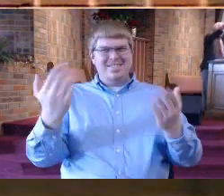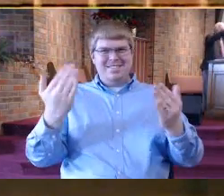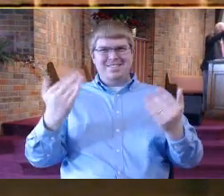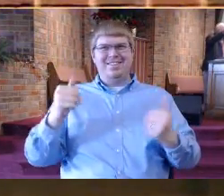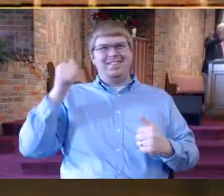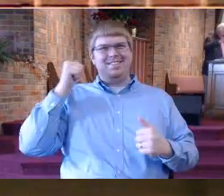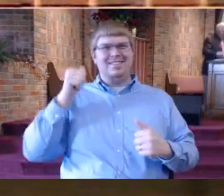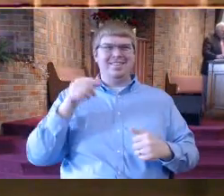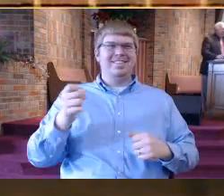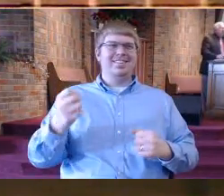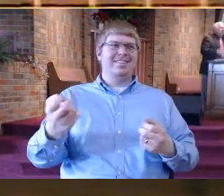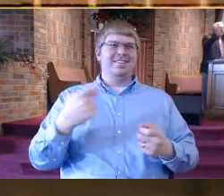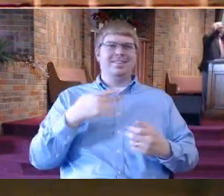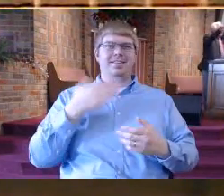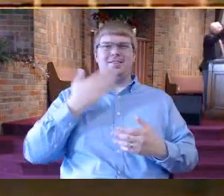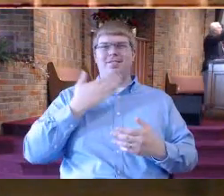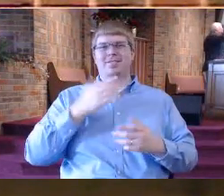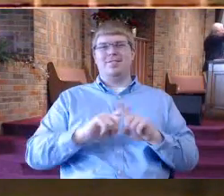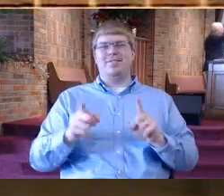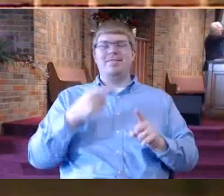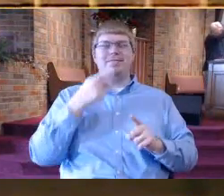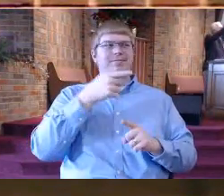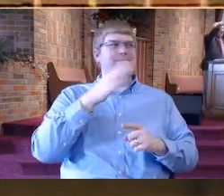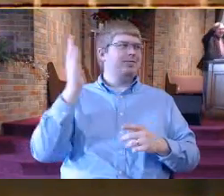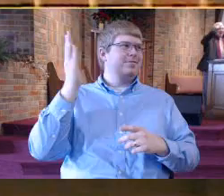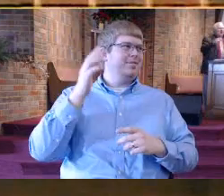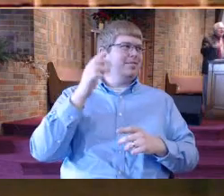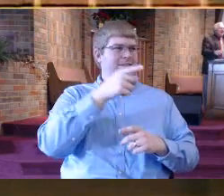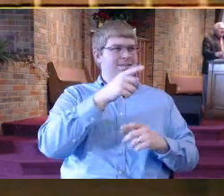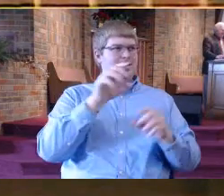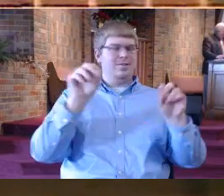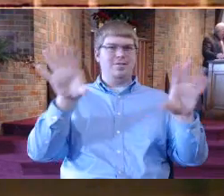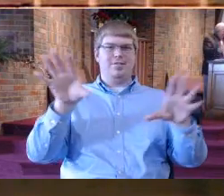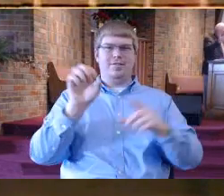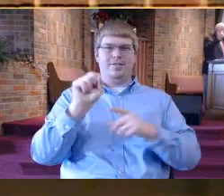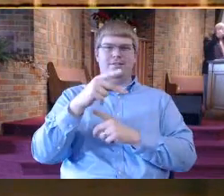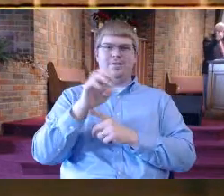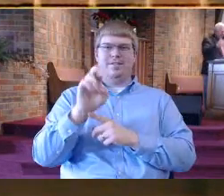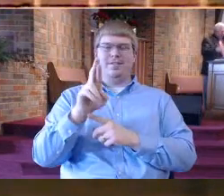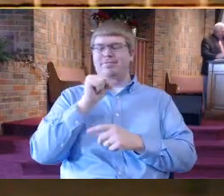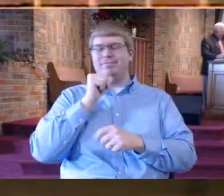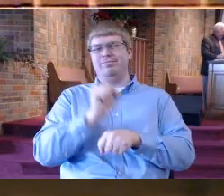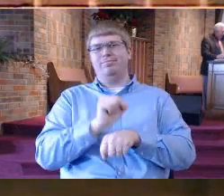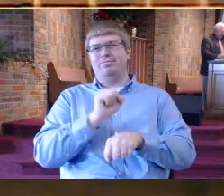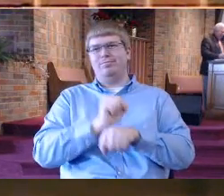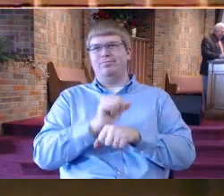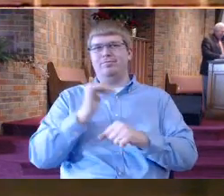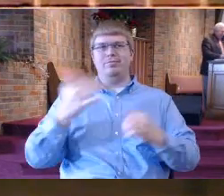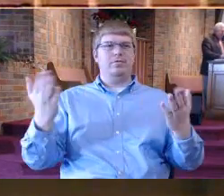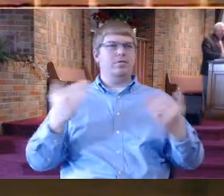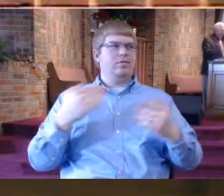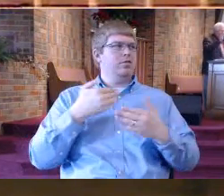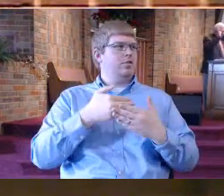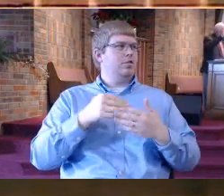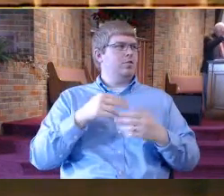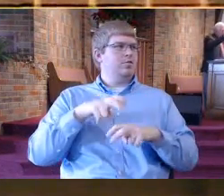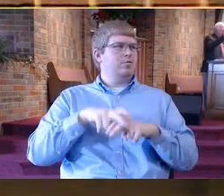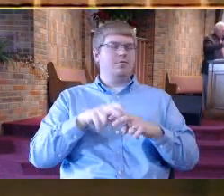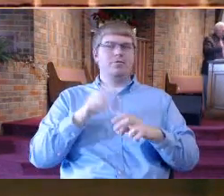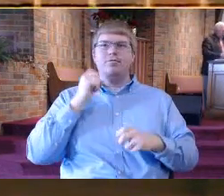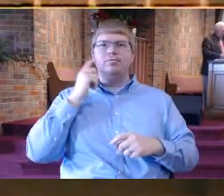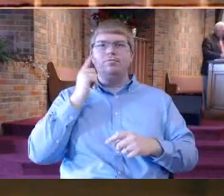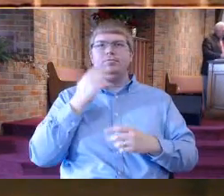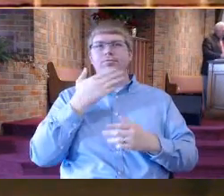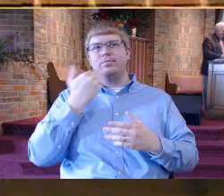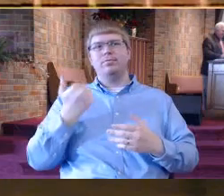back rooms, but those speakers are not working, so the farther up you sit, the better you're going to hear, but I'll try to